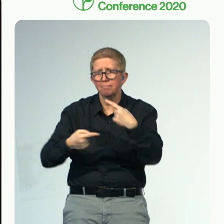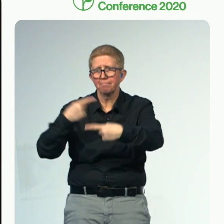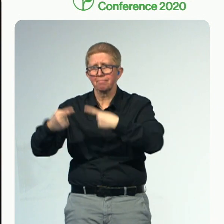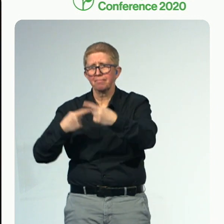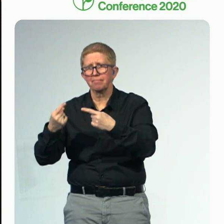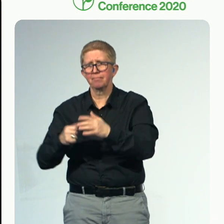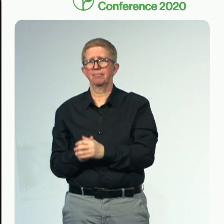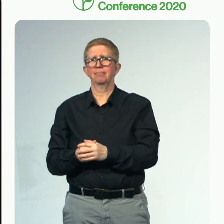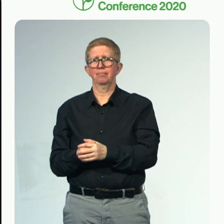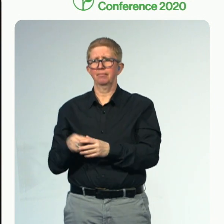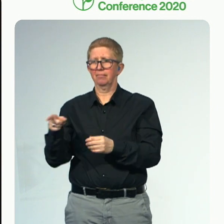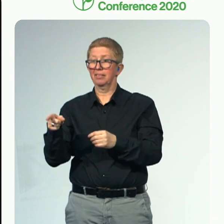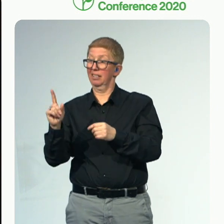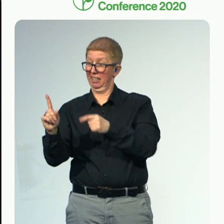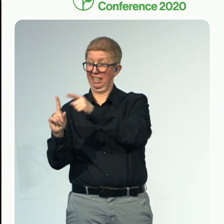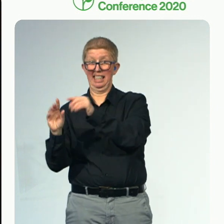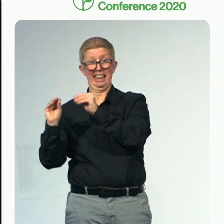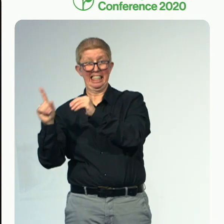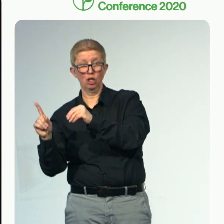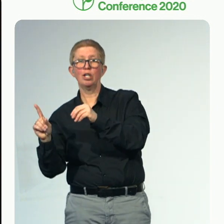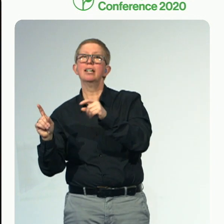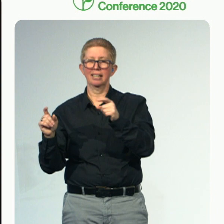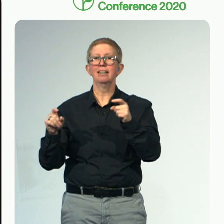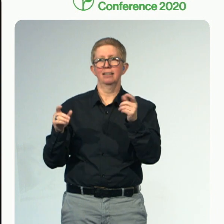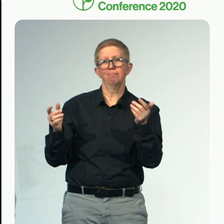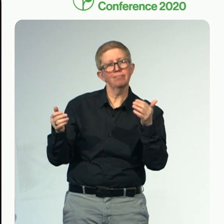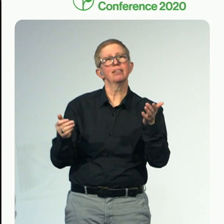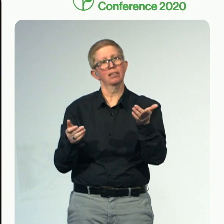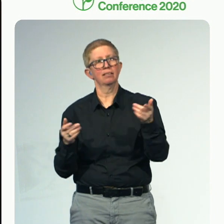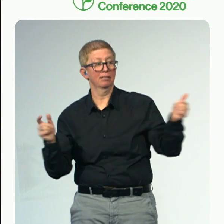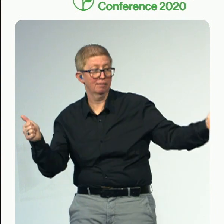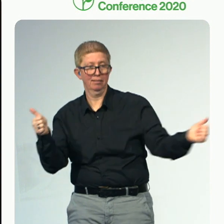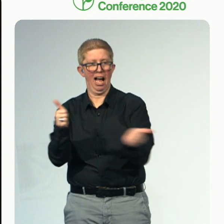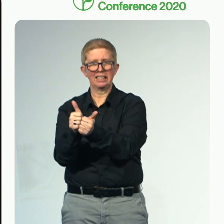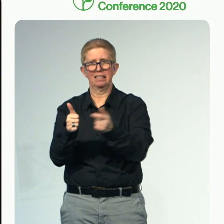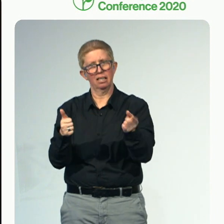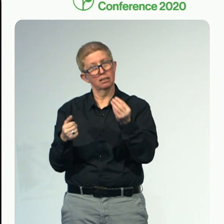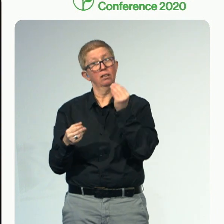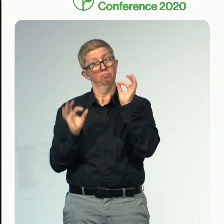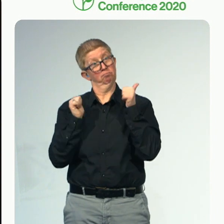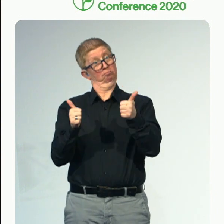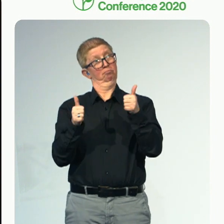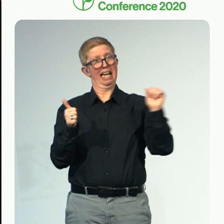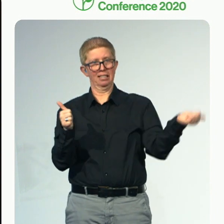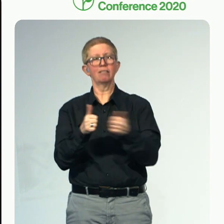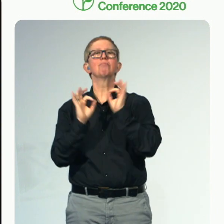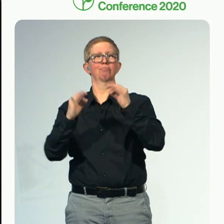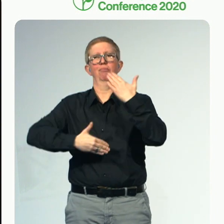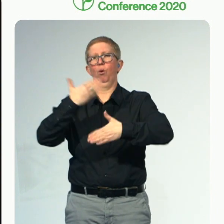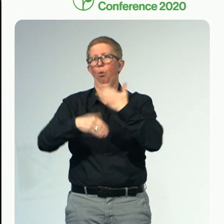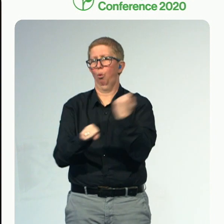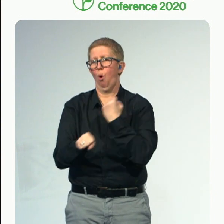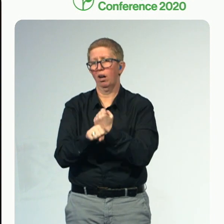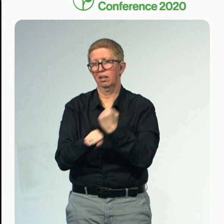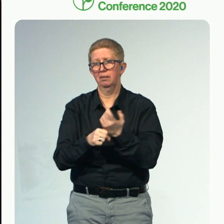assistance system within the regular schools. Of course, nowadays parents very often have the fear, if I send my